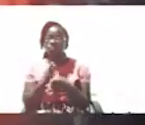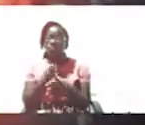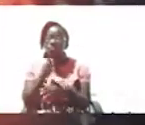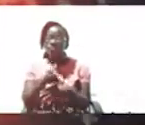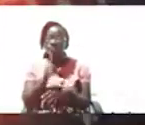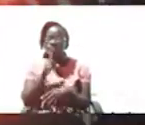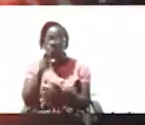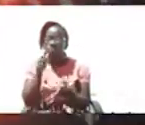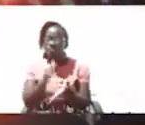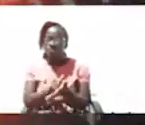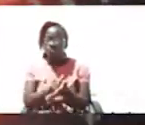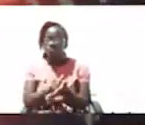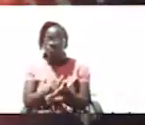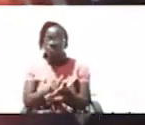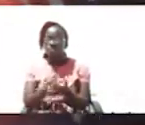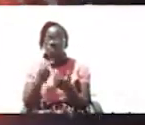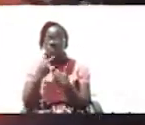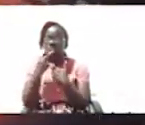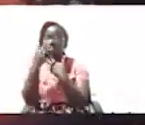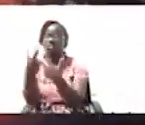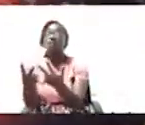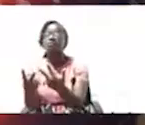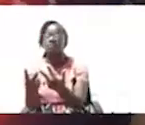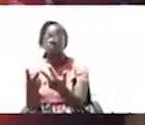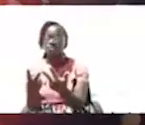mu can say